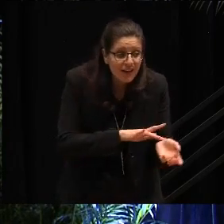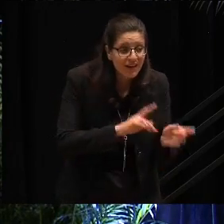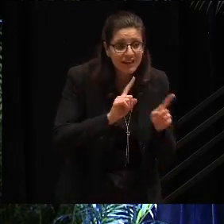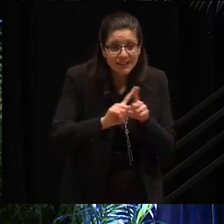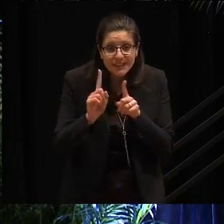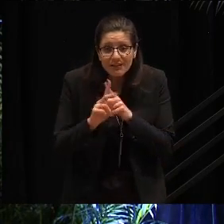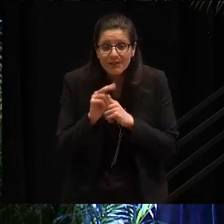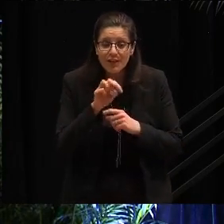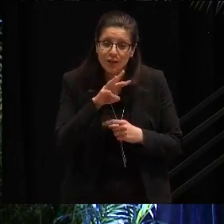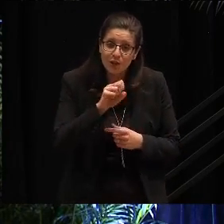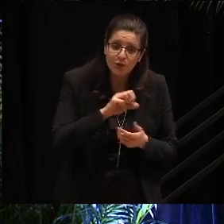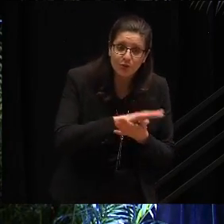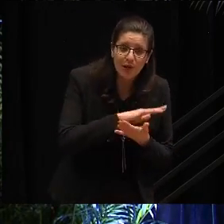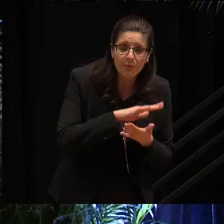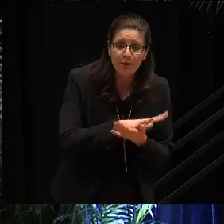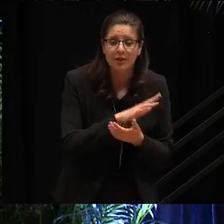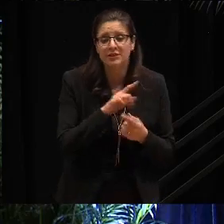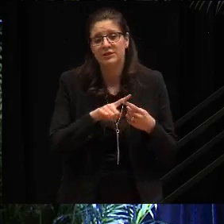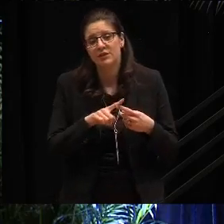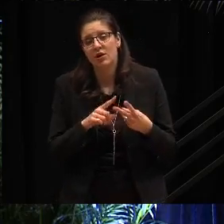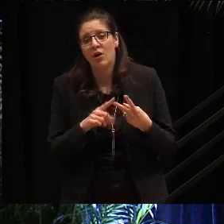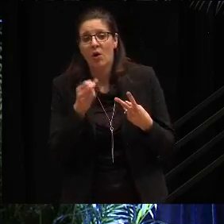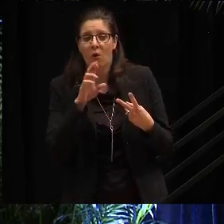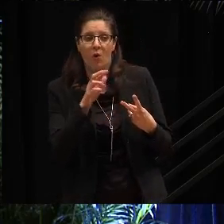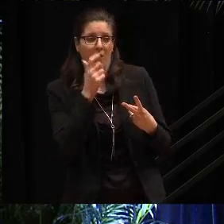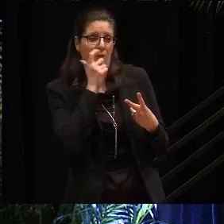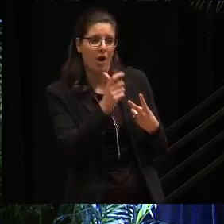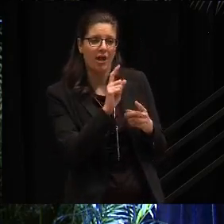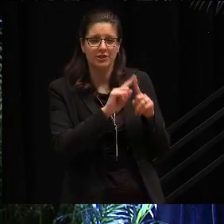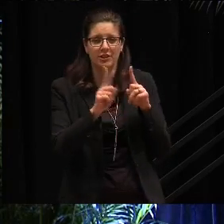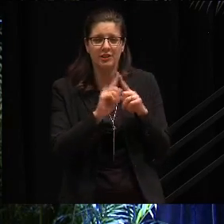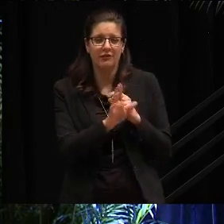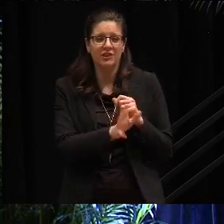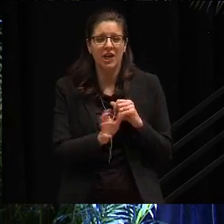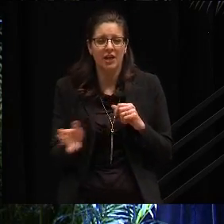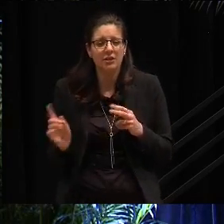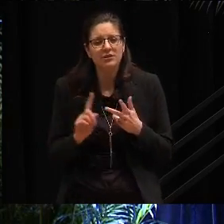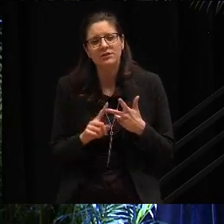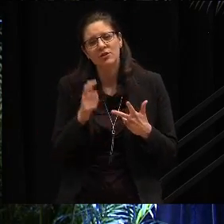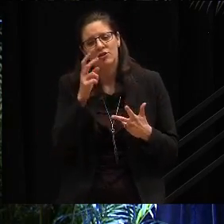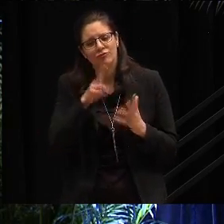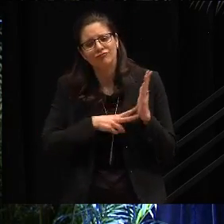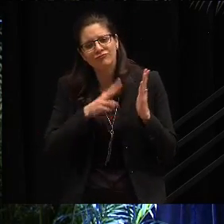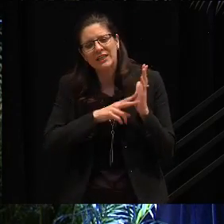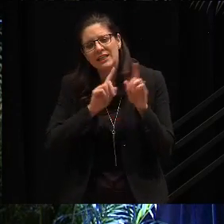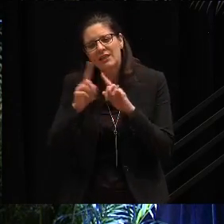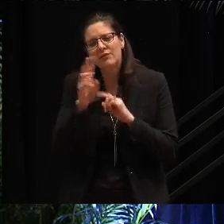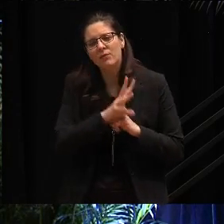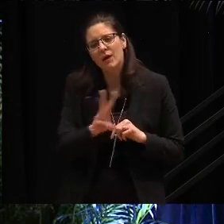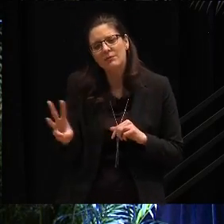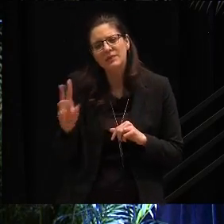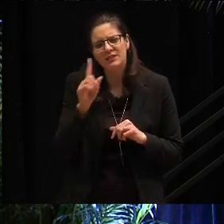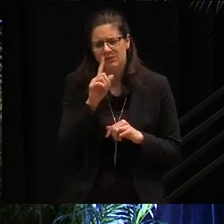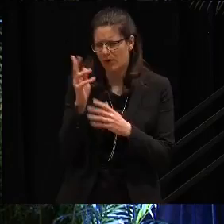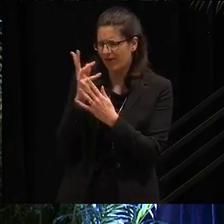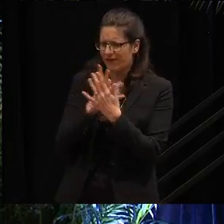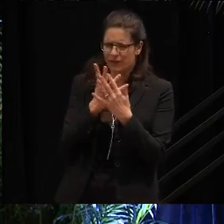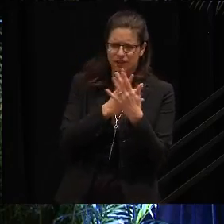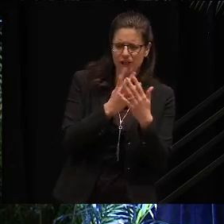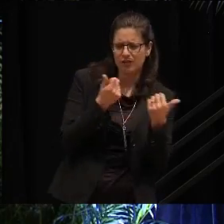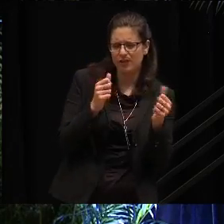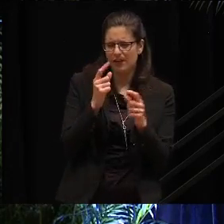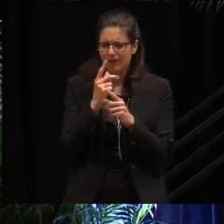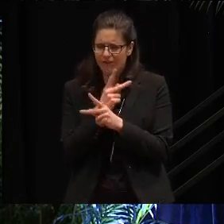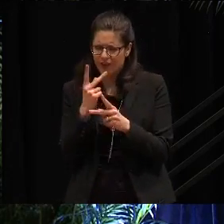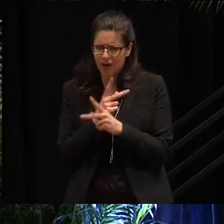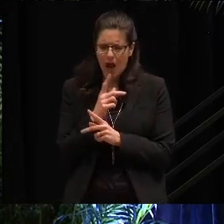newspapers, watch multiple broadcast news, go to multiple websites to filter the news through and figure